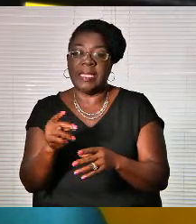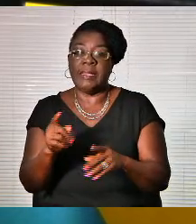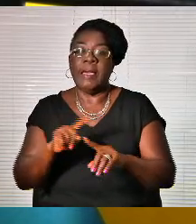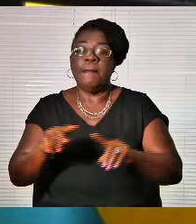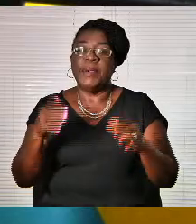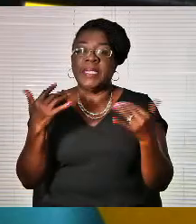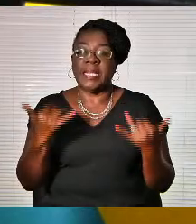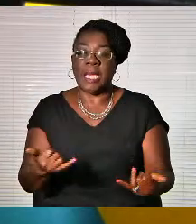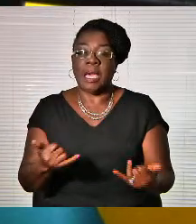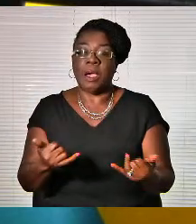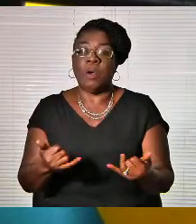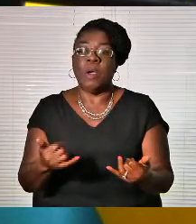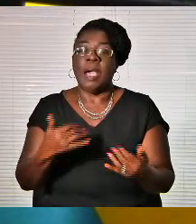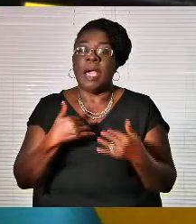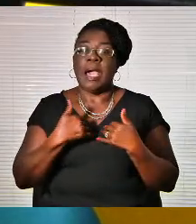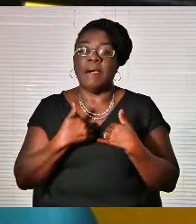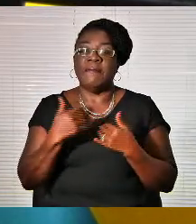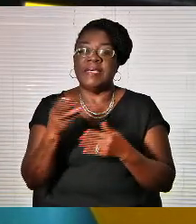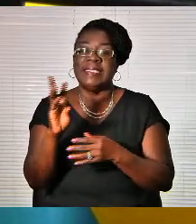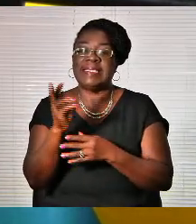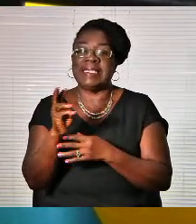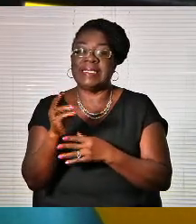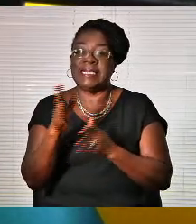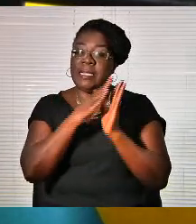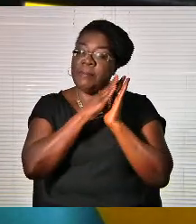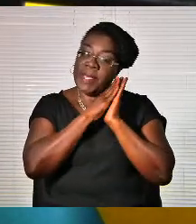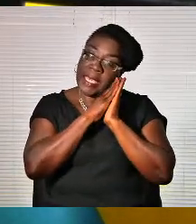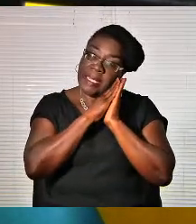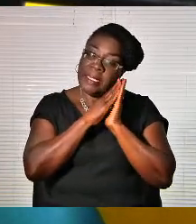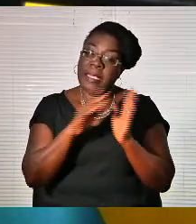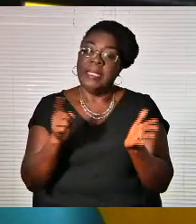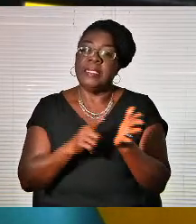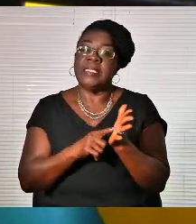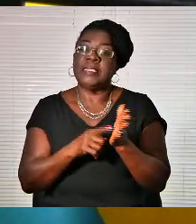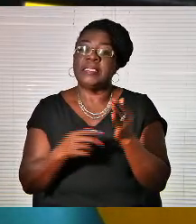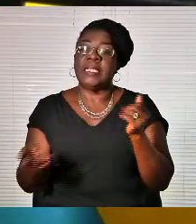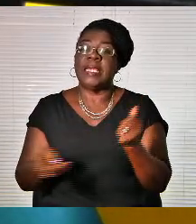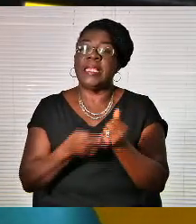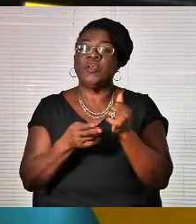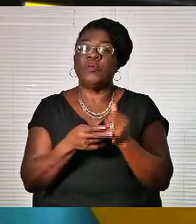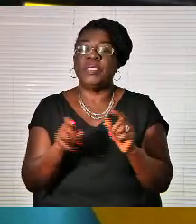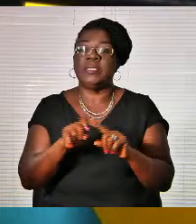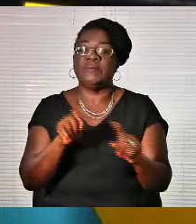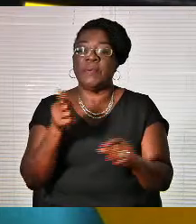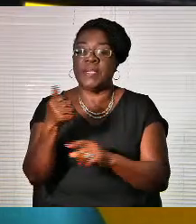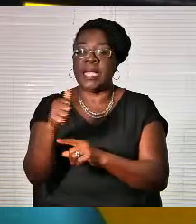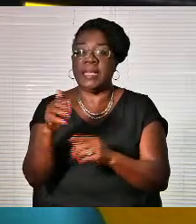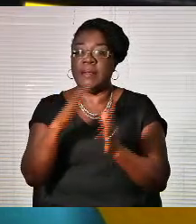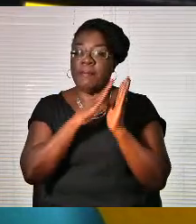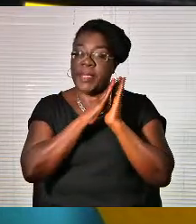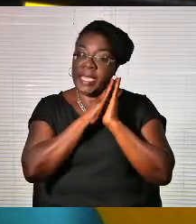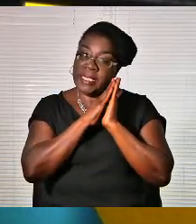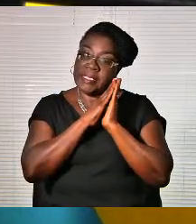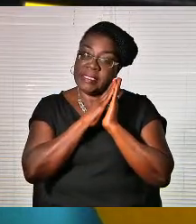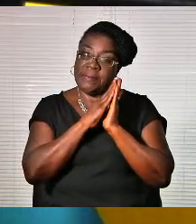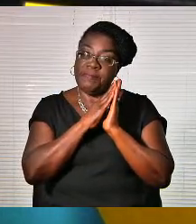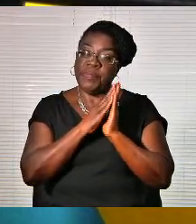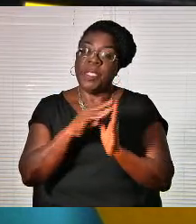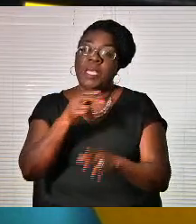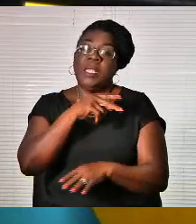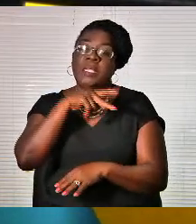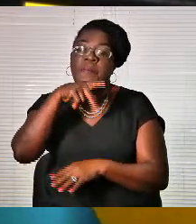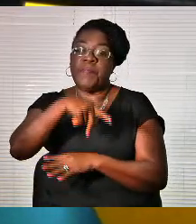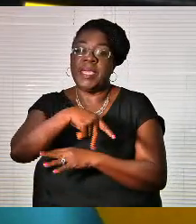16 beds. This is an increase from 10 beds. The Legacy Unit at Princess